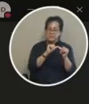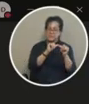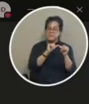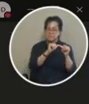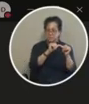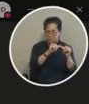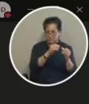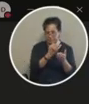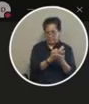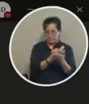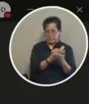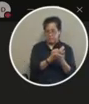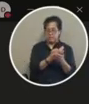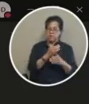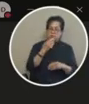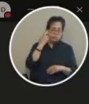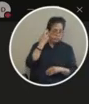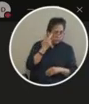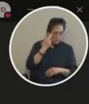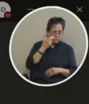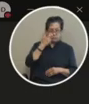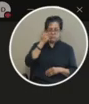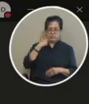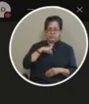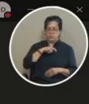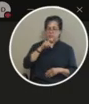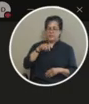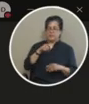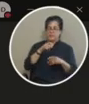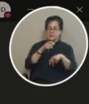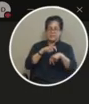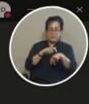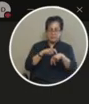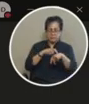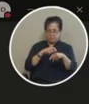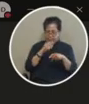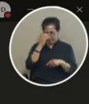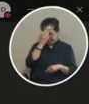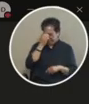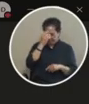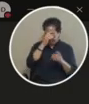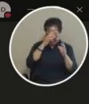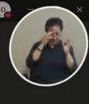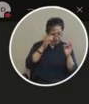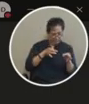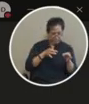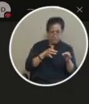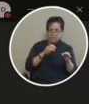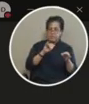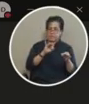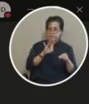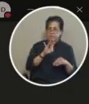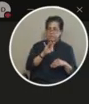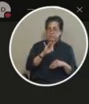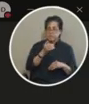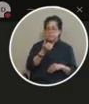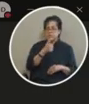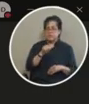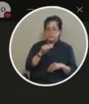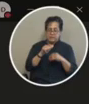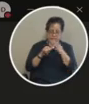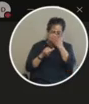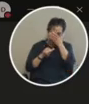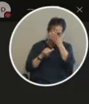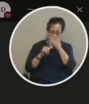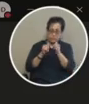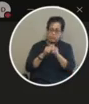And the reason why is because we need some time to determine if we've achieved any economies of scale with your cuts